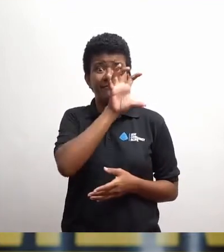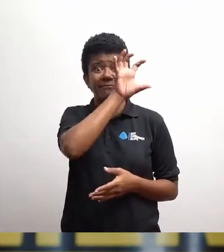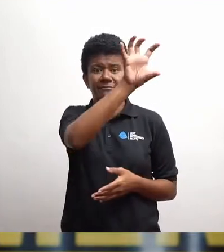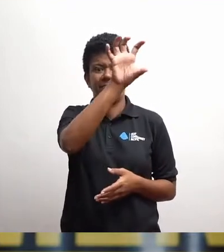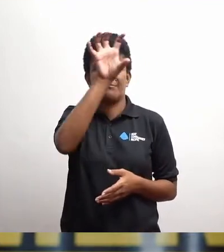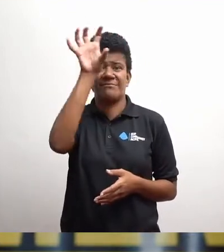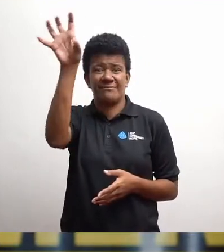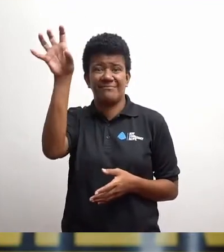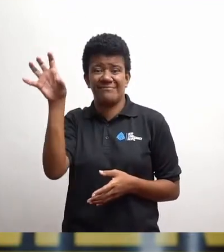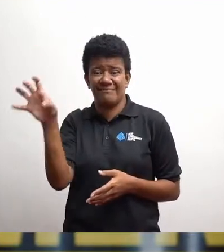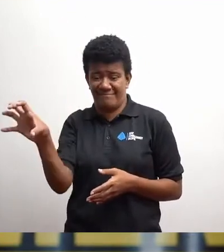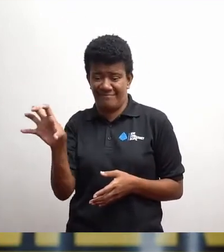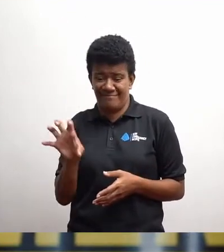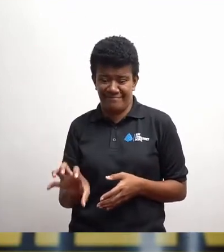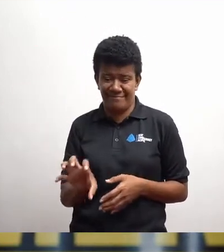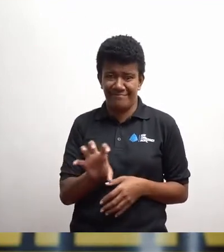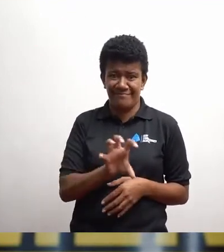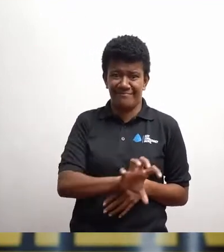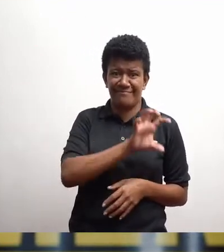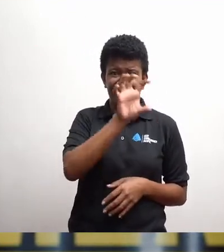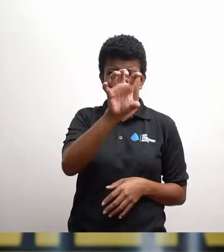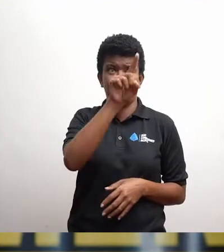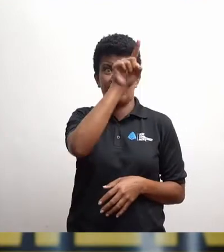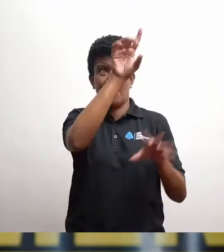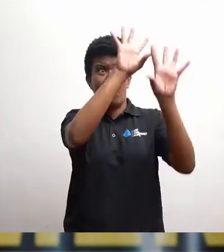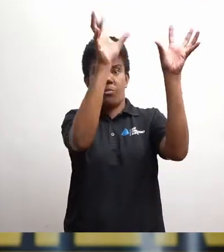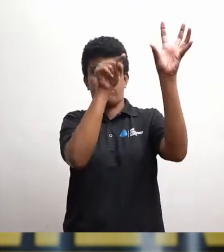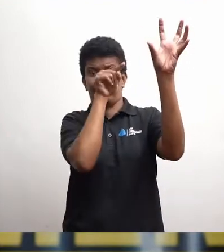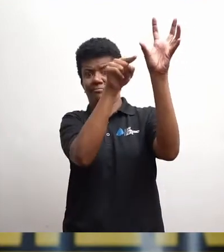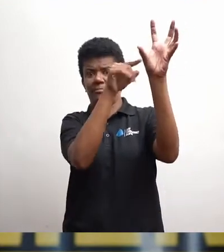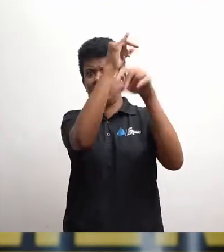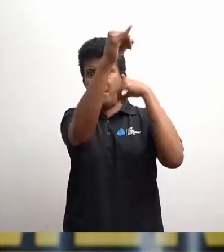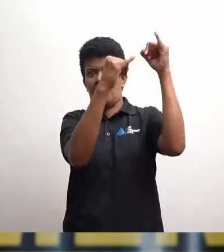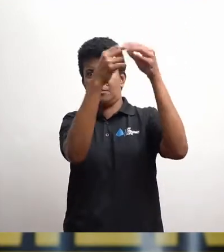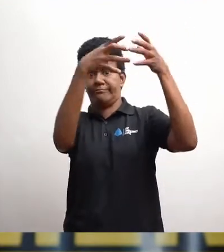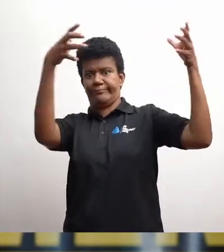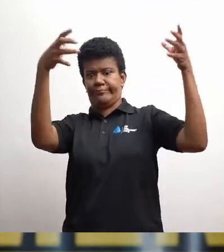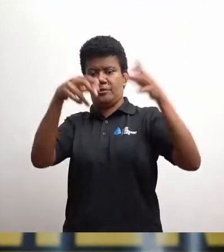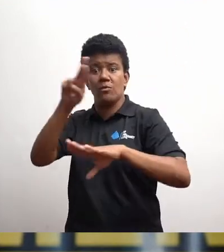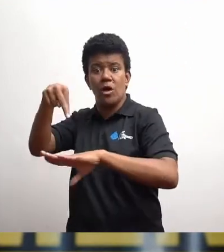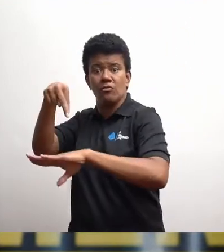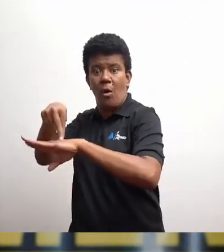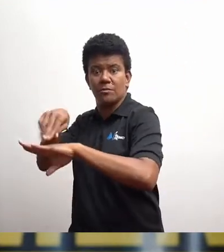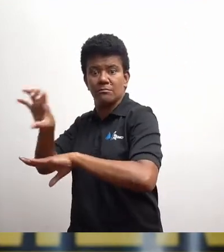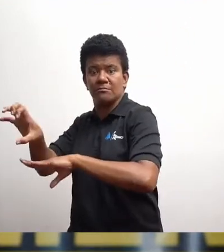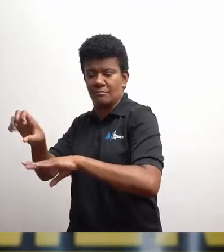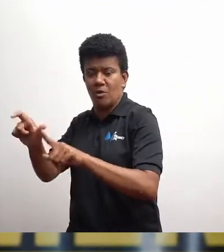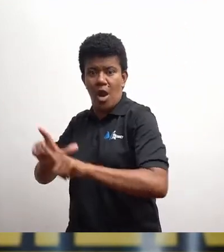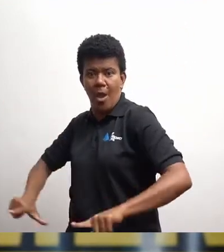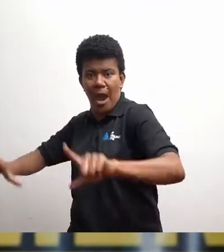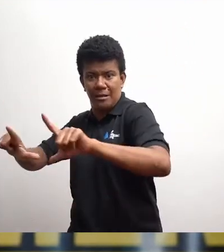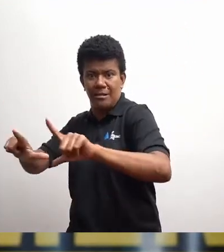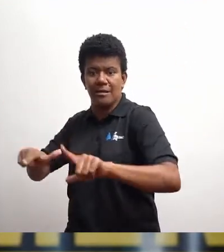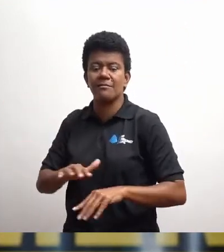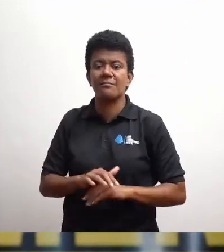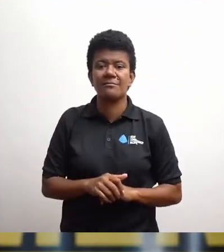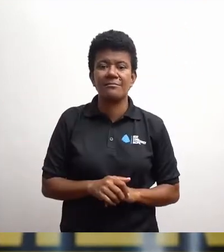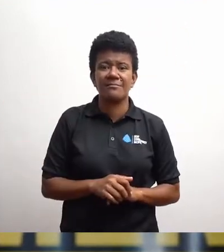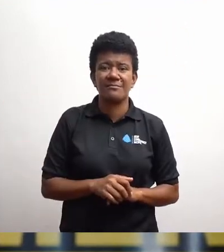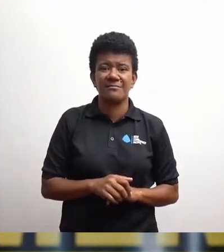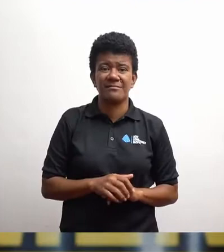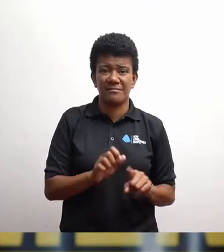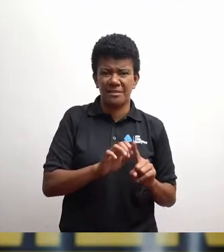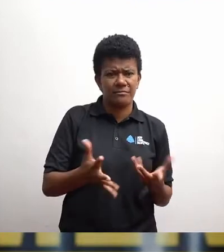of the work, is us pushing states and asking this question all the time. How is it happening? Is it happening? How are you doing